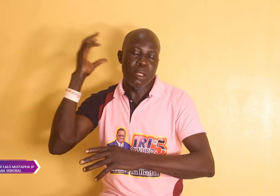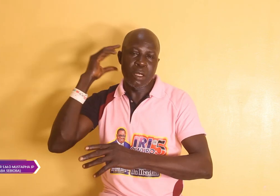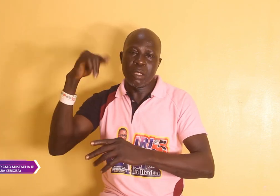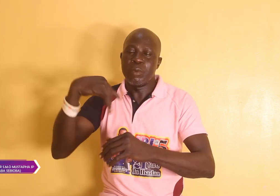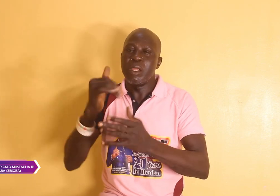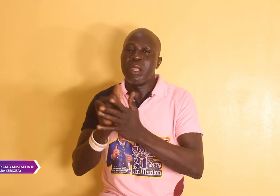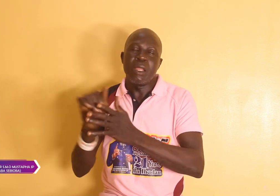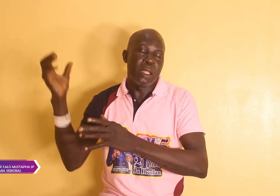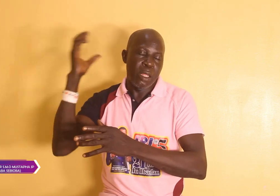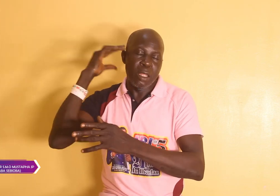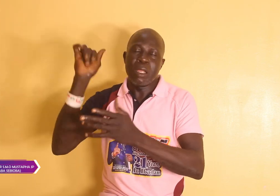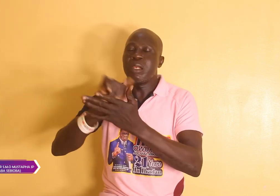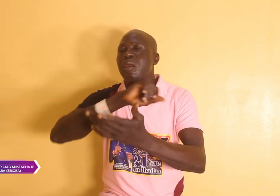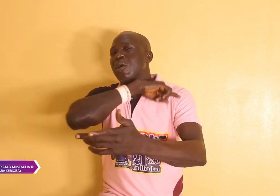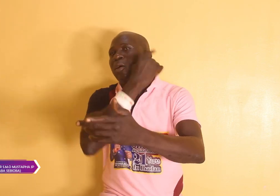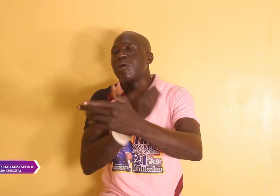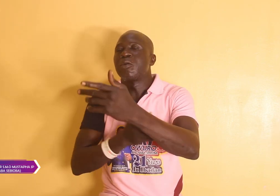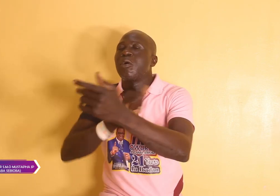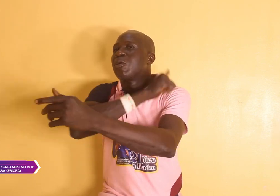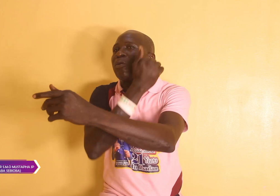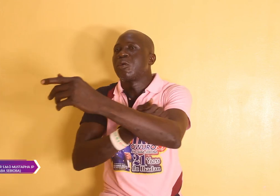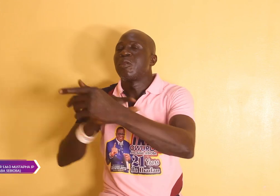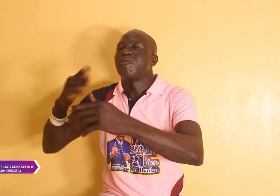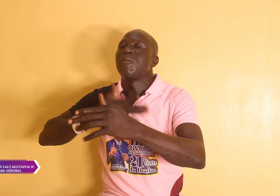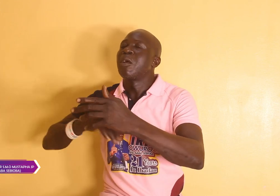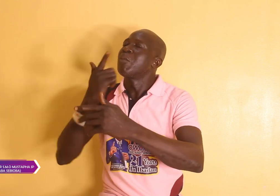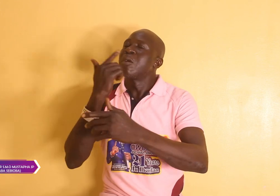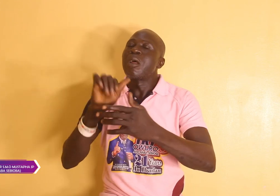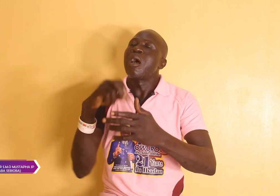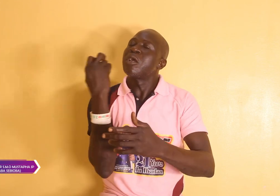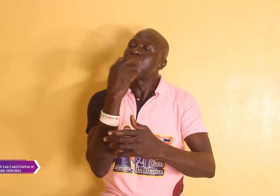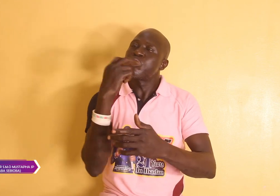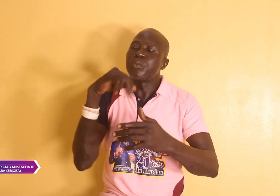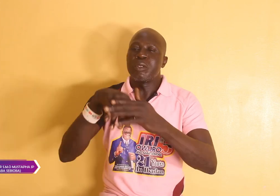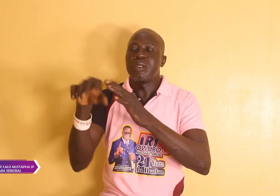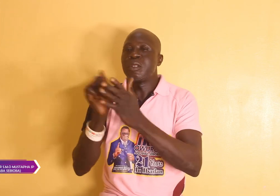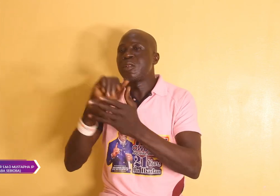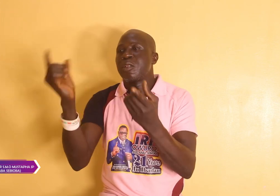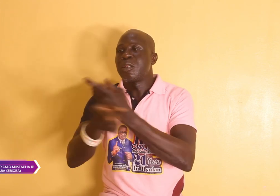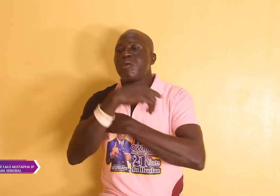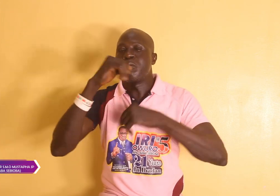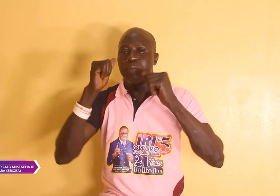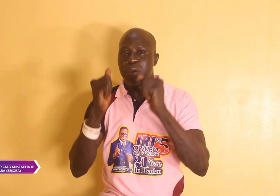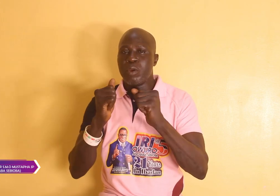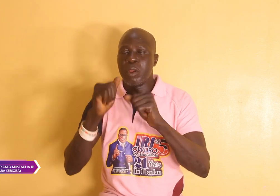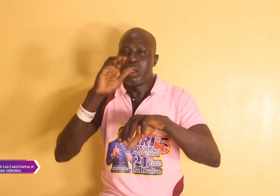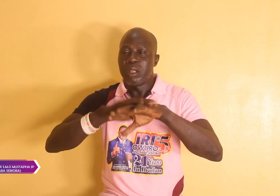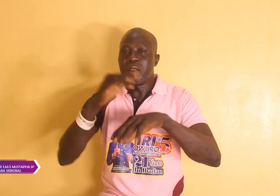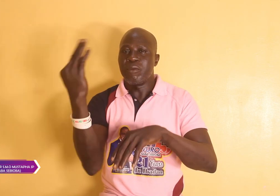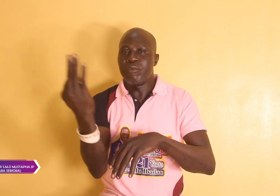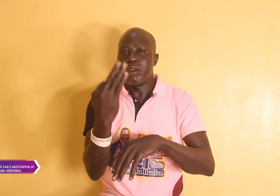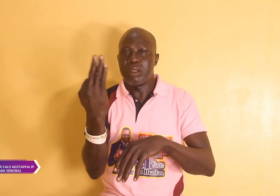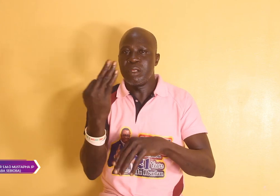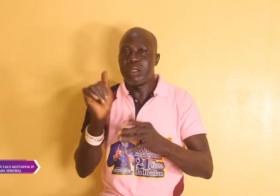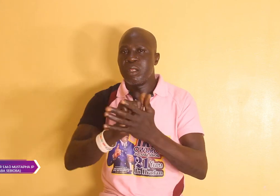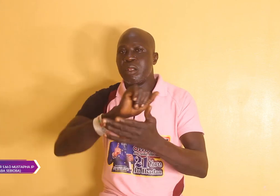me e gbo asara tenu mi this is the authority for my mouth mo soro ni ojo agbara yi I speak in the day of power ojo friday